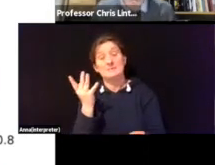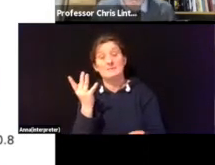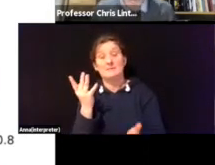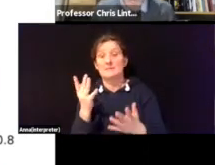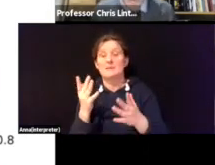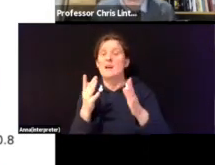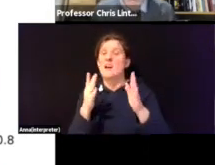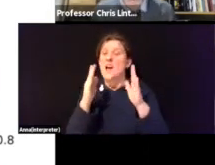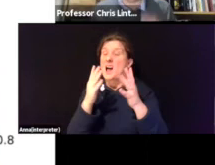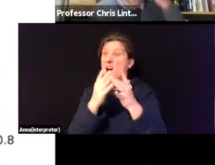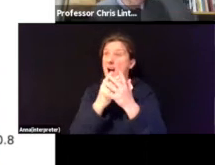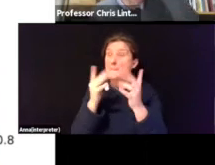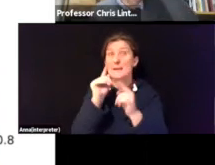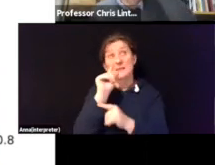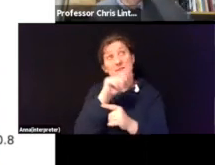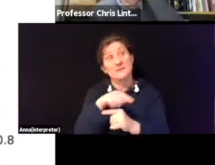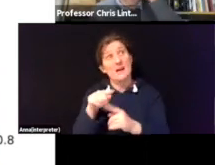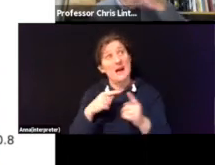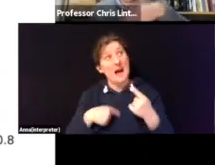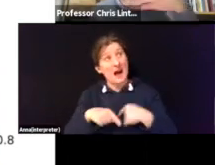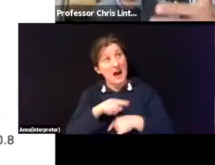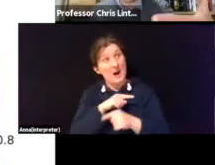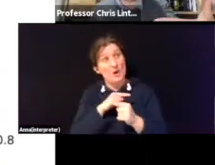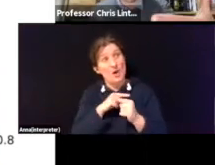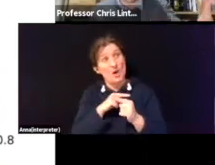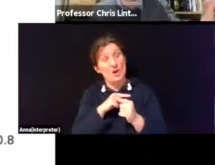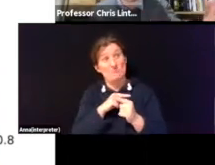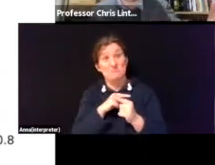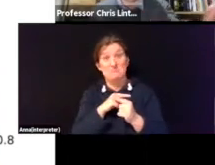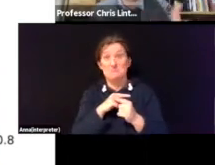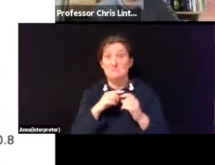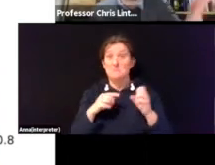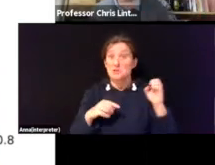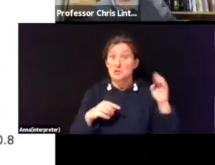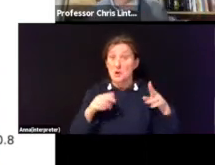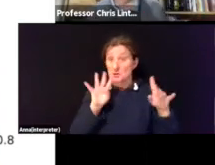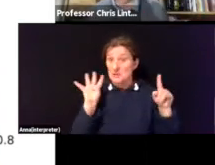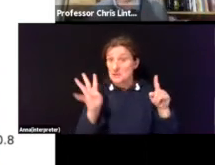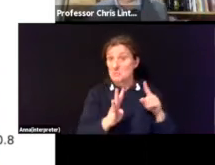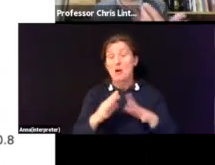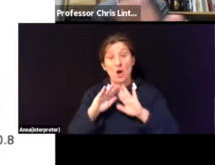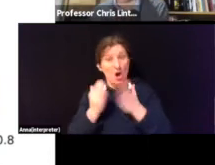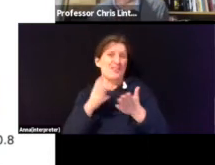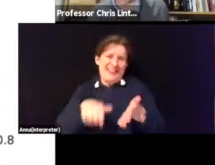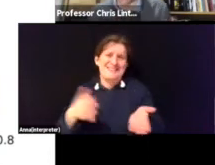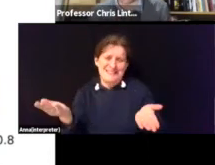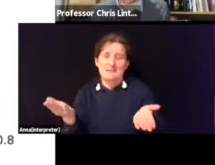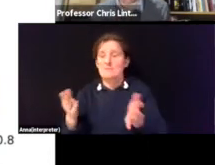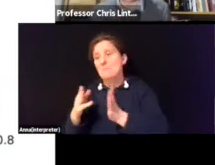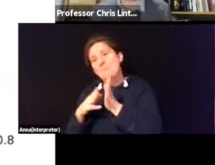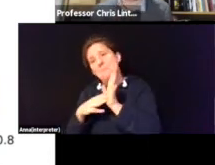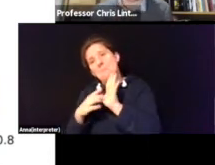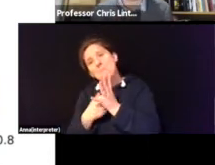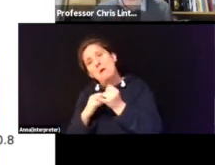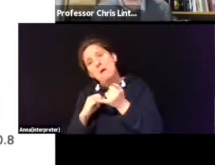life, because if you think about our solar system, yes, Earth is habitable. Mars, as we talked about at the beginning, may or may not have